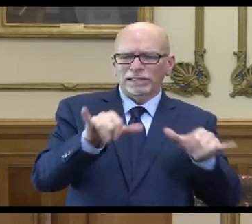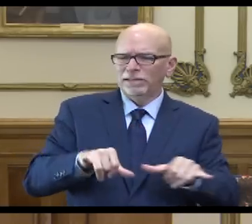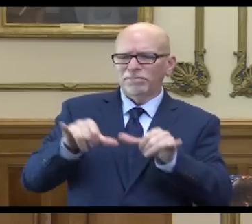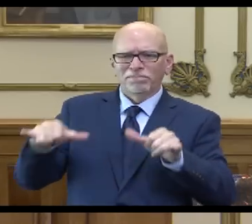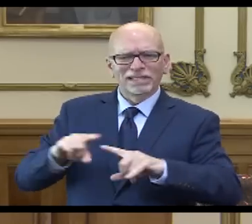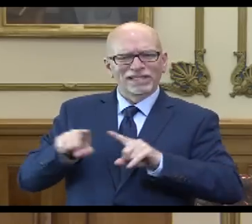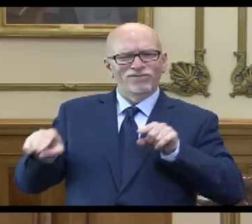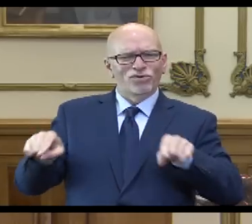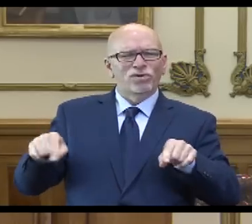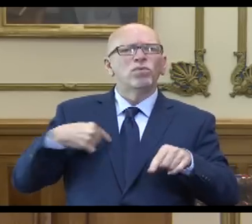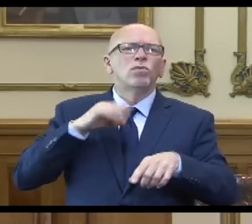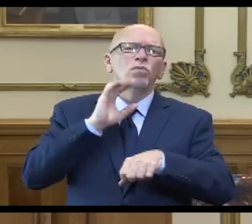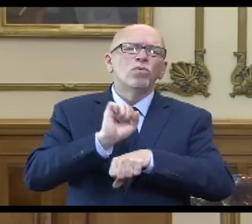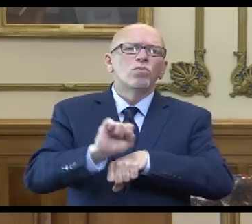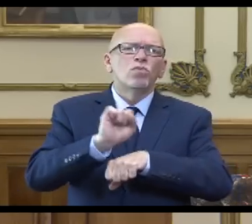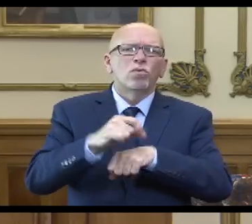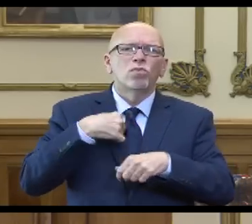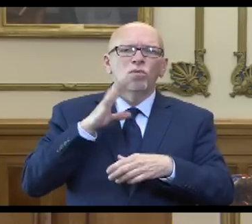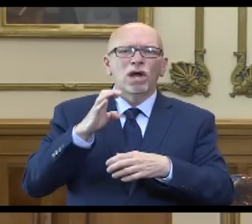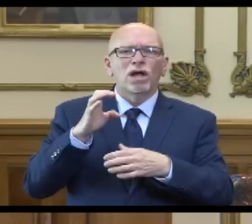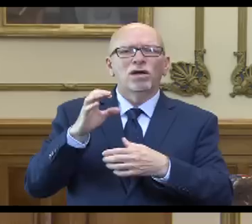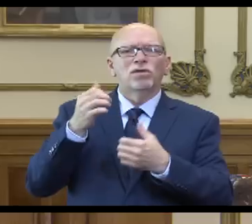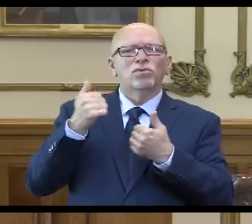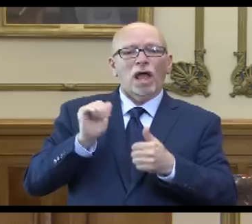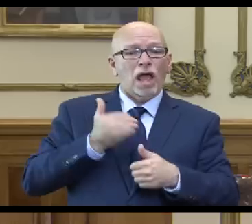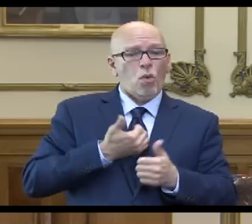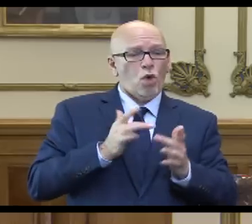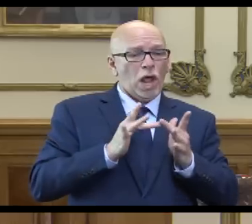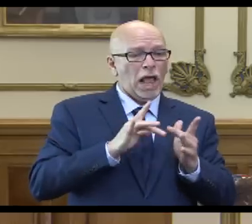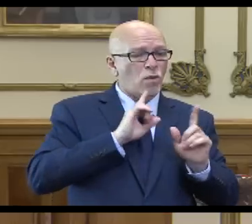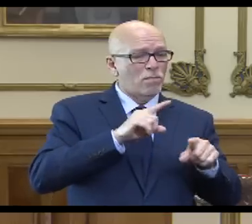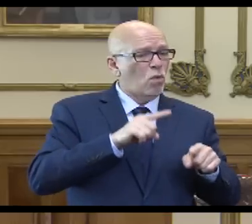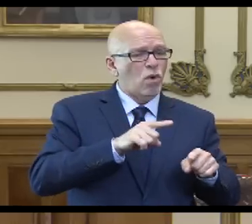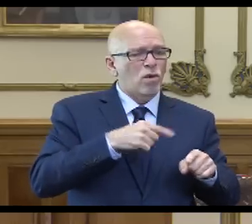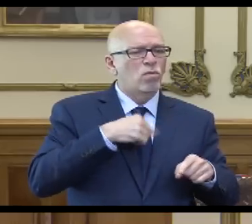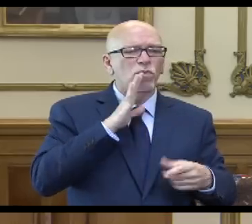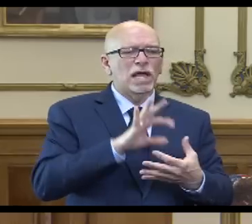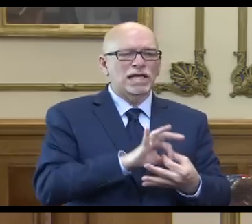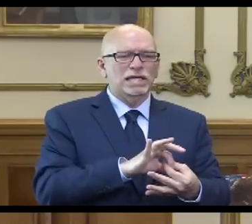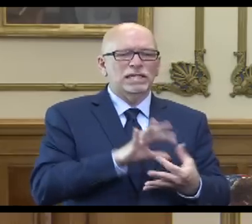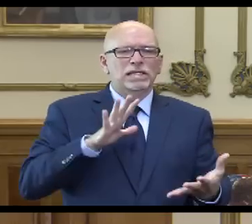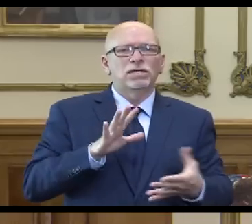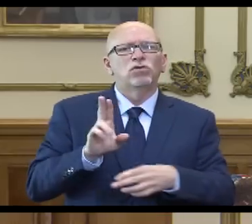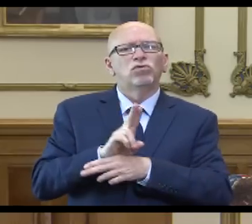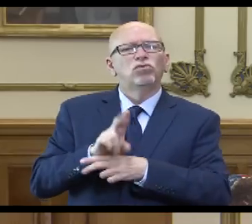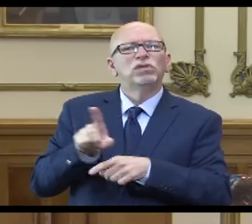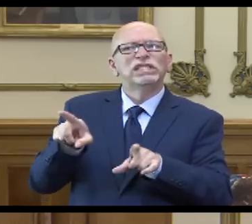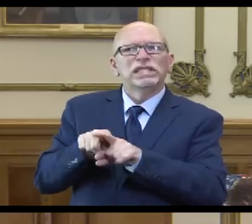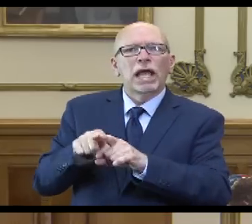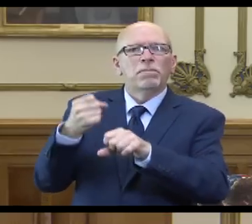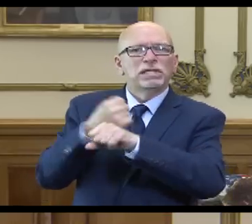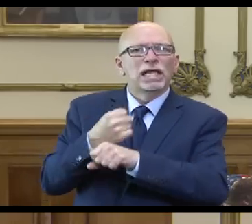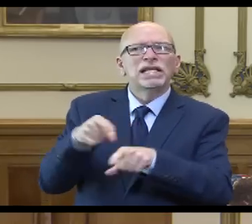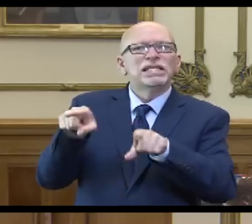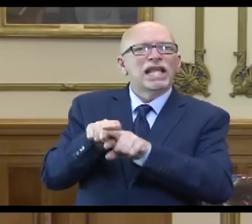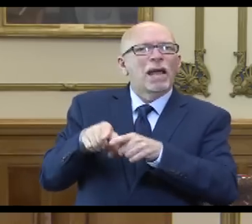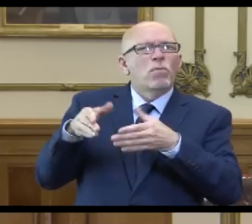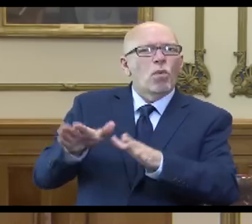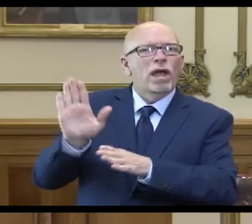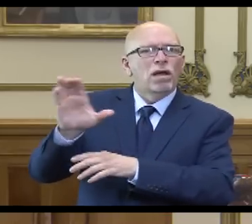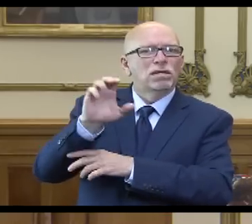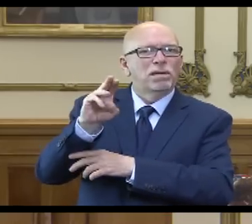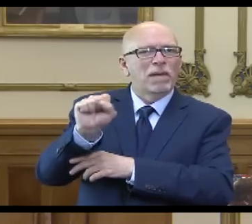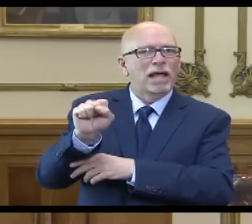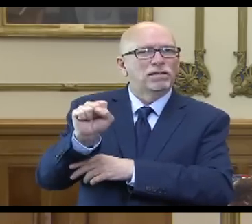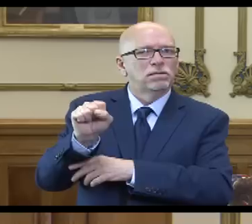going to work to transition away from our online reporting form and to using the same data the same way as